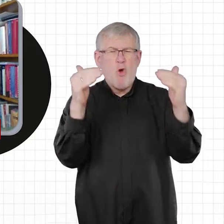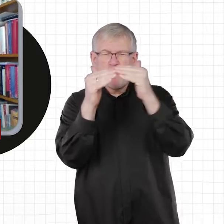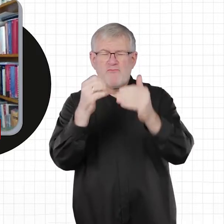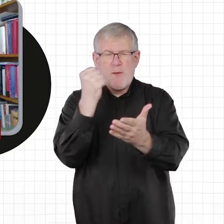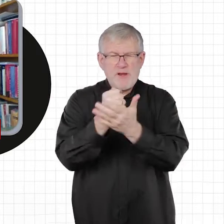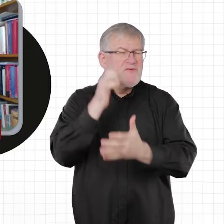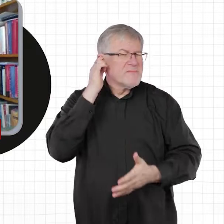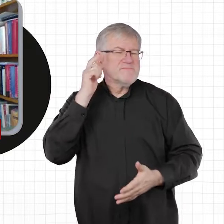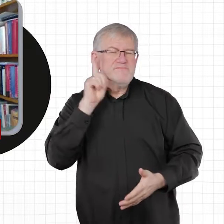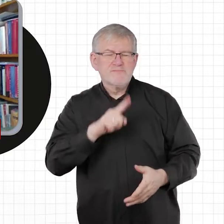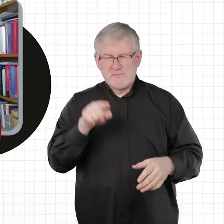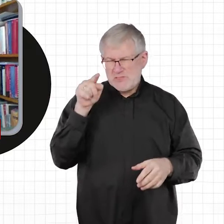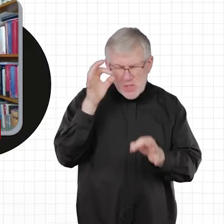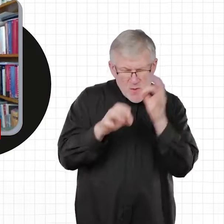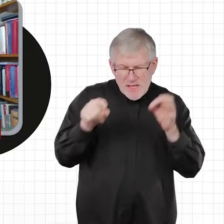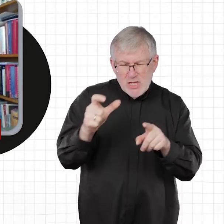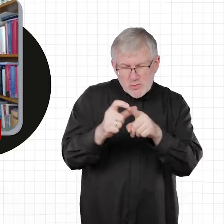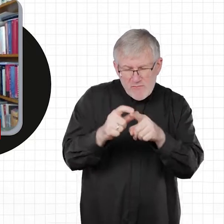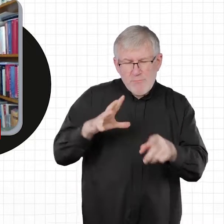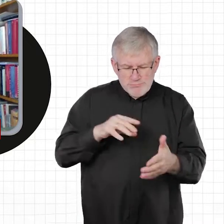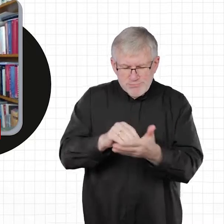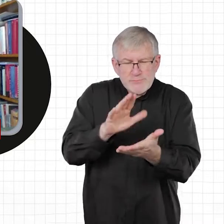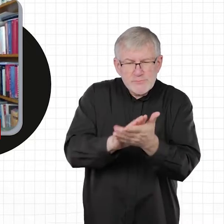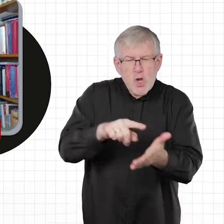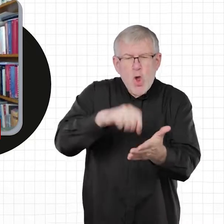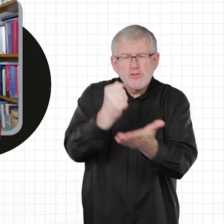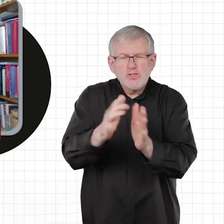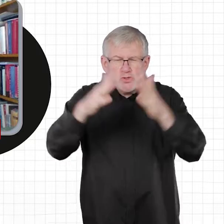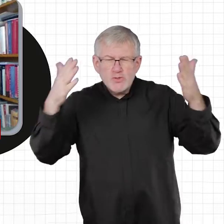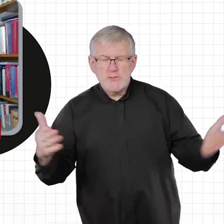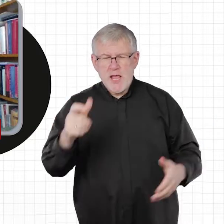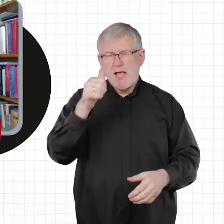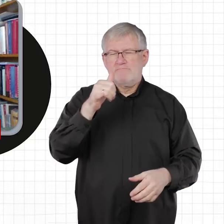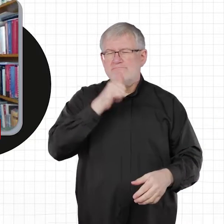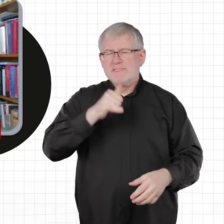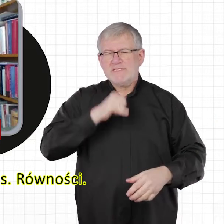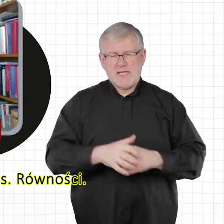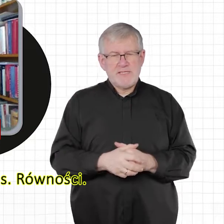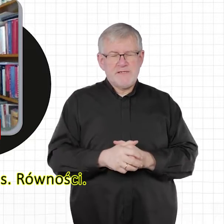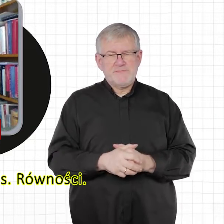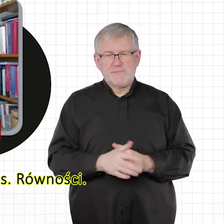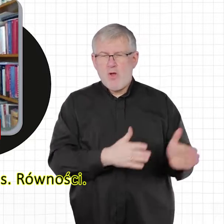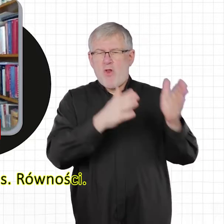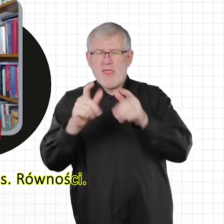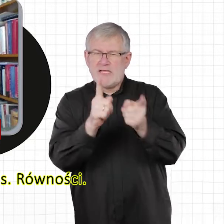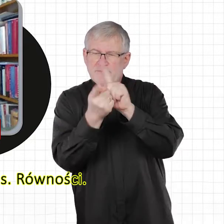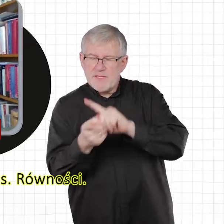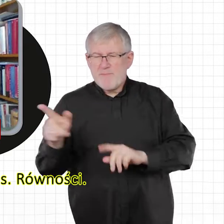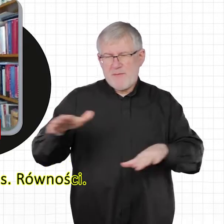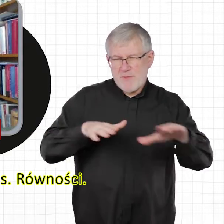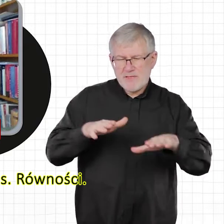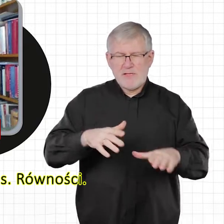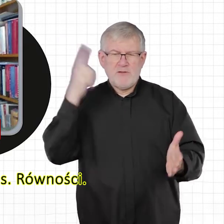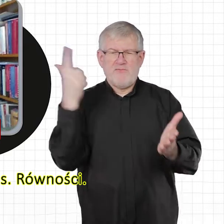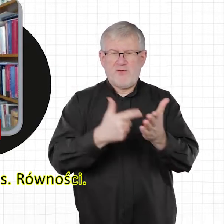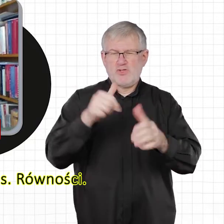office is in charge of enforcing the act, and that is done in cooperation with a special